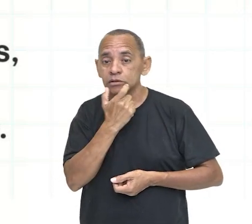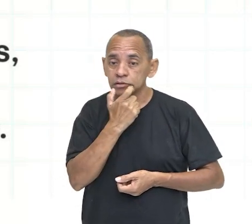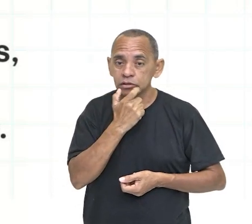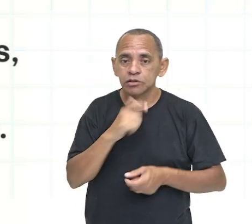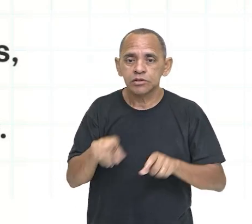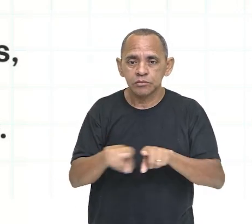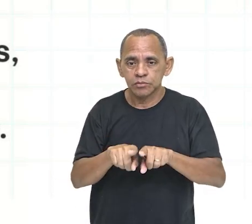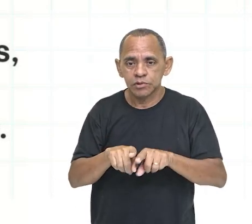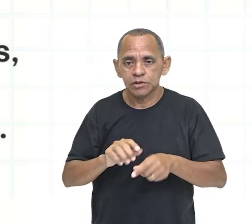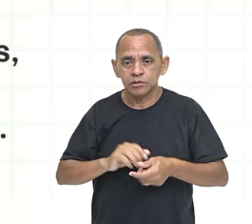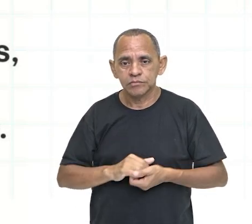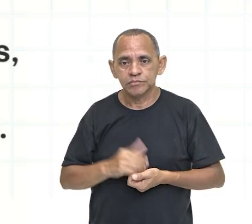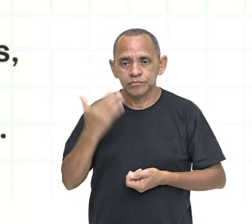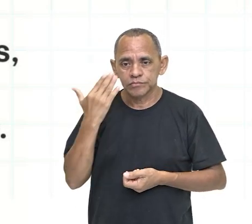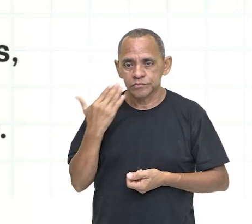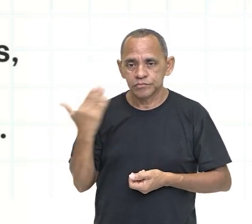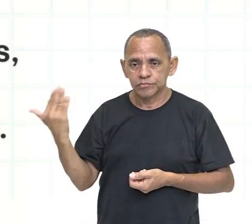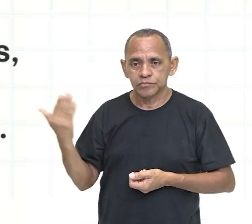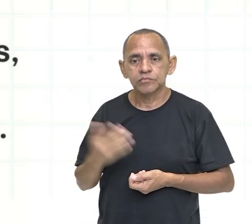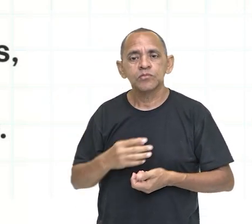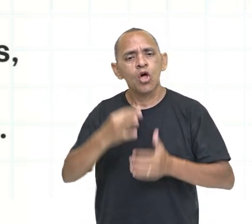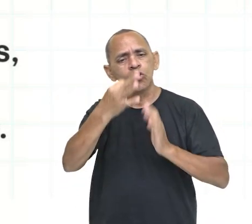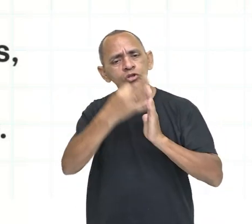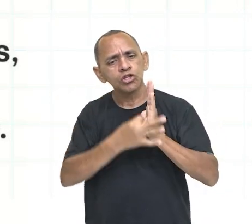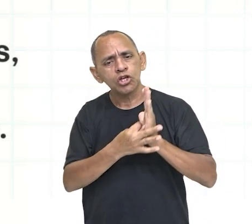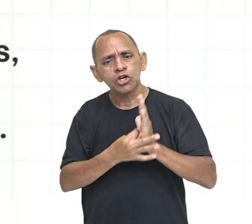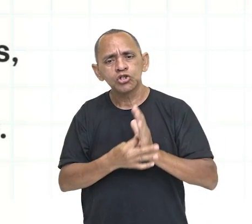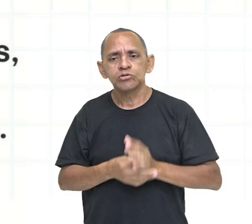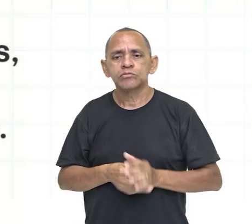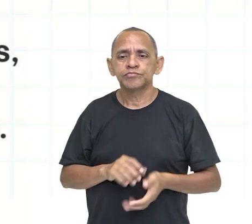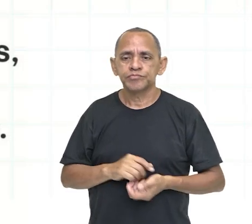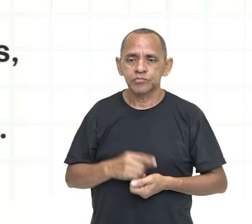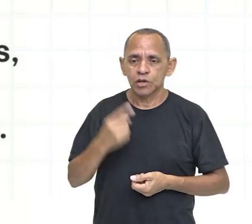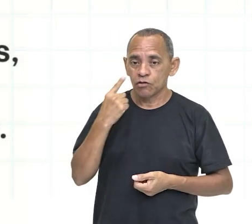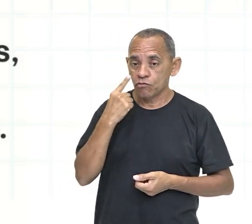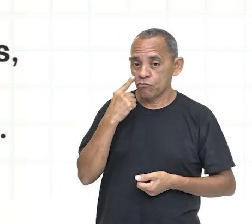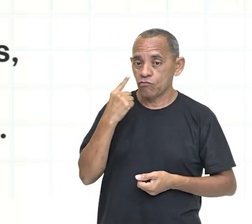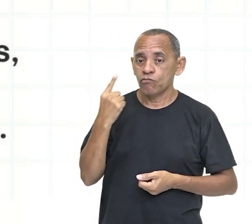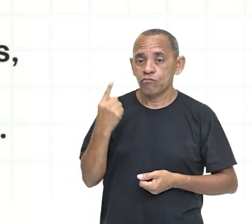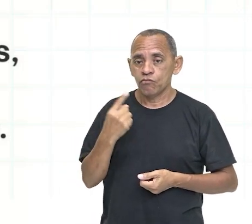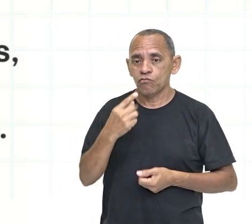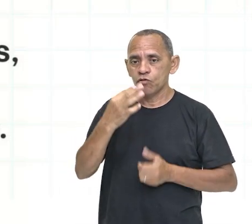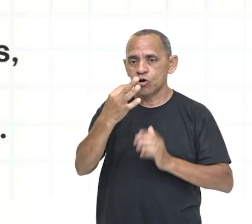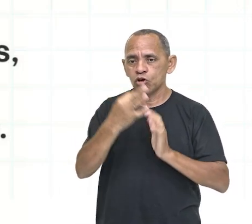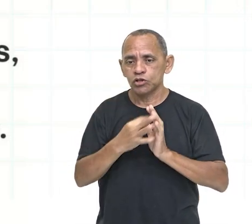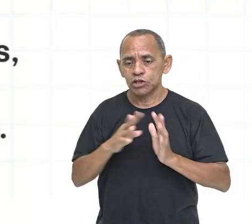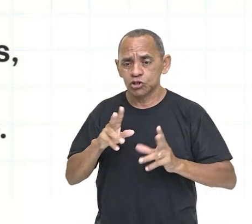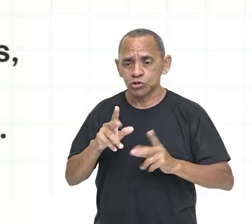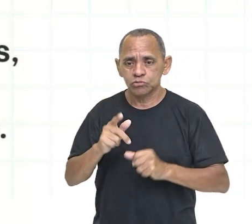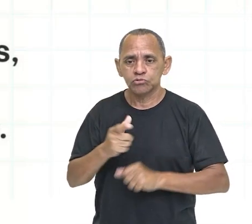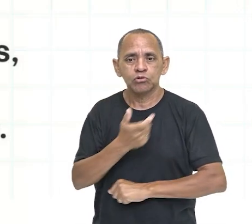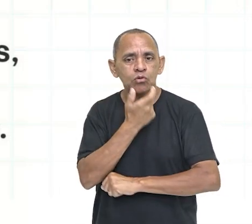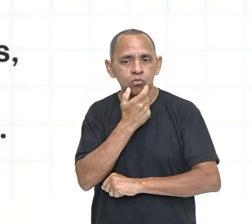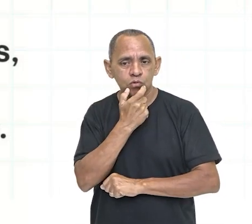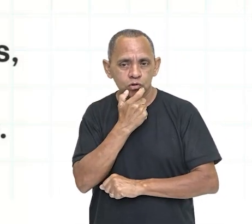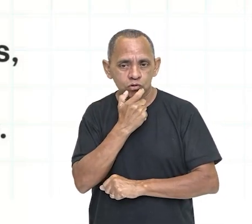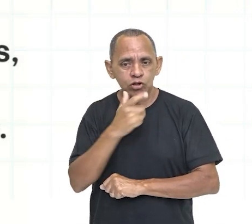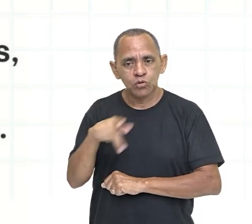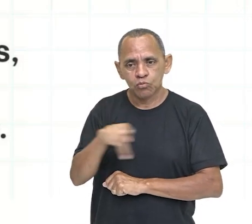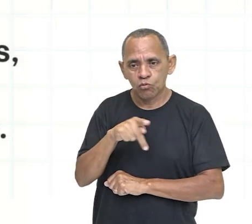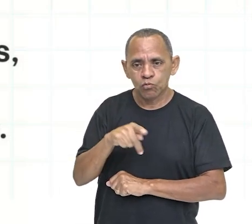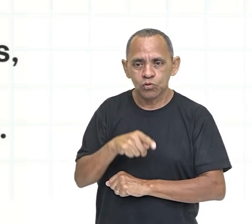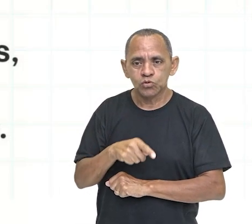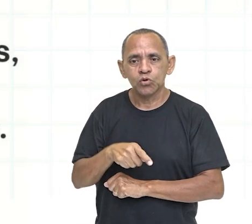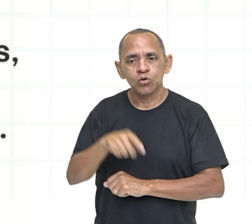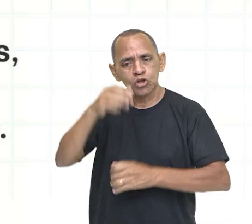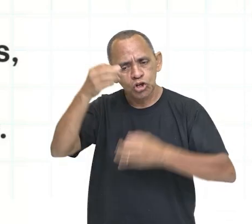colonization process led by English-speaking countries such as the United Kingdom and